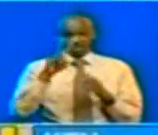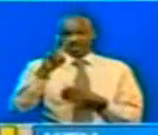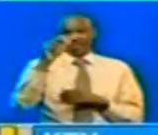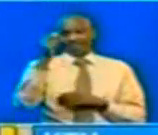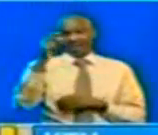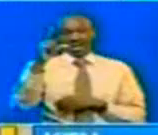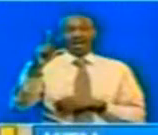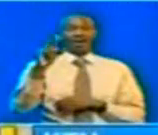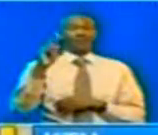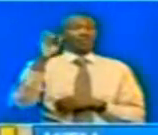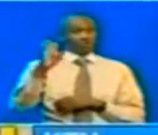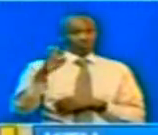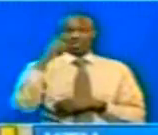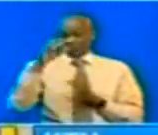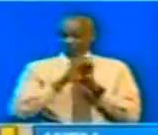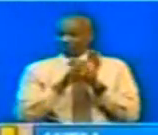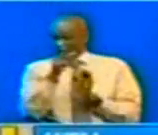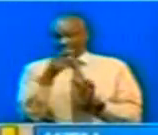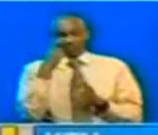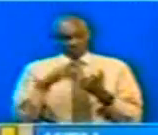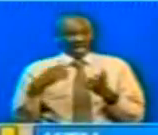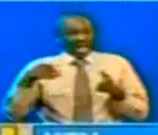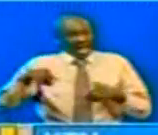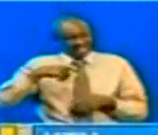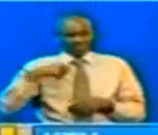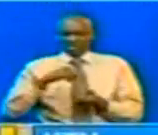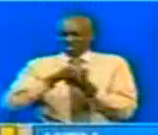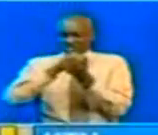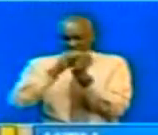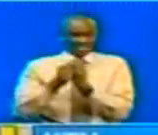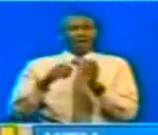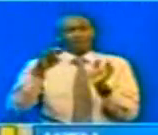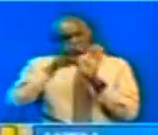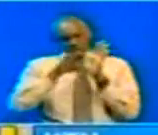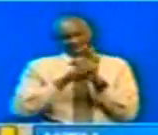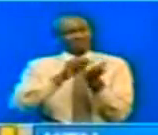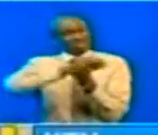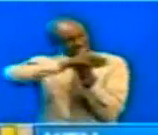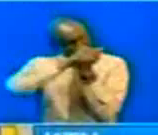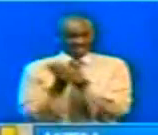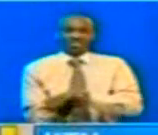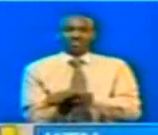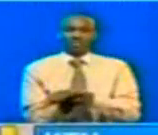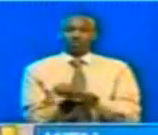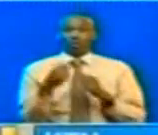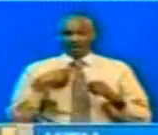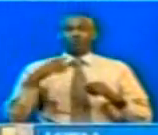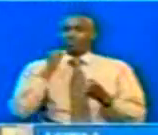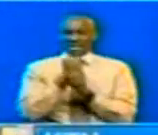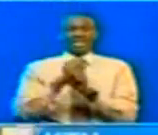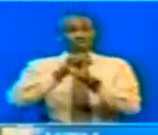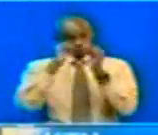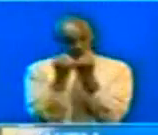outlined in our constitution. So what we've done is completely reprogrammed the paramilitary training to re-socialize the